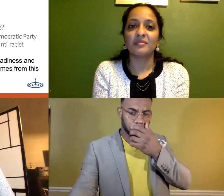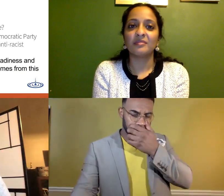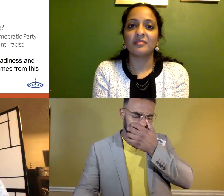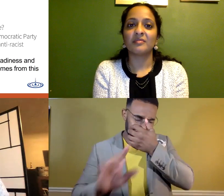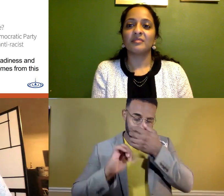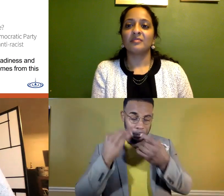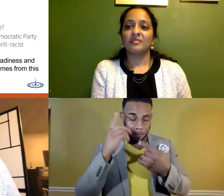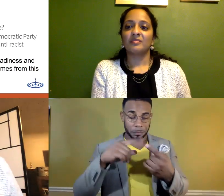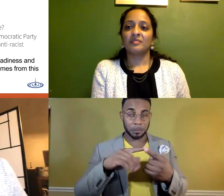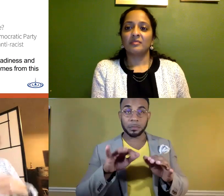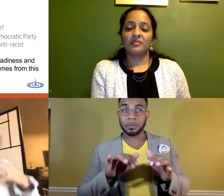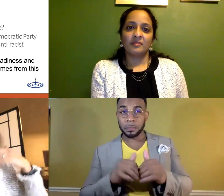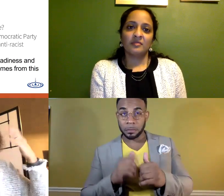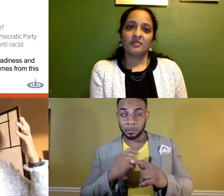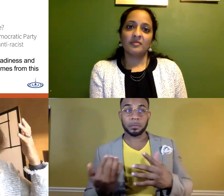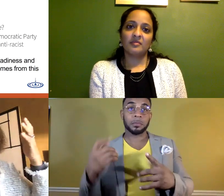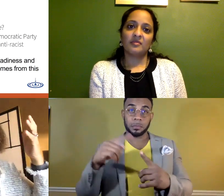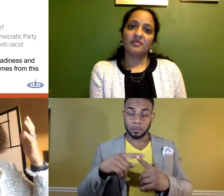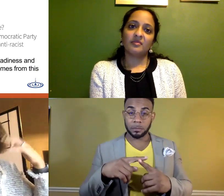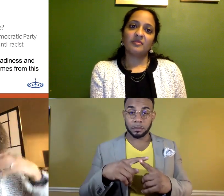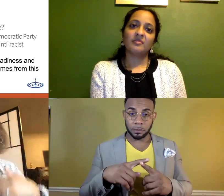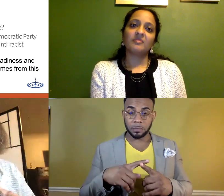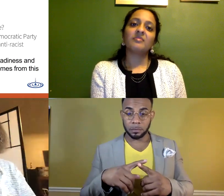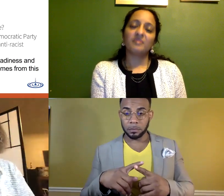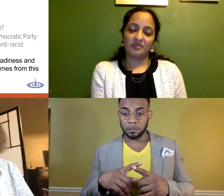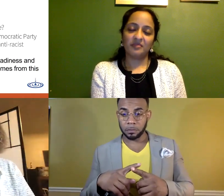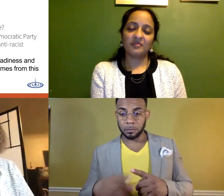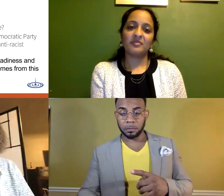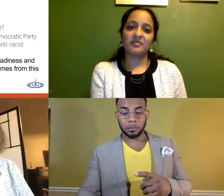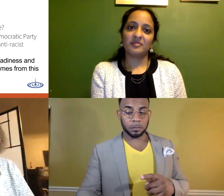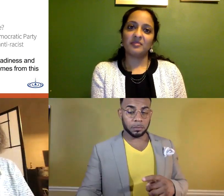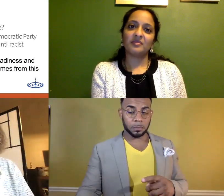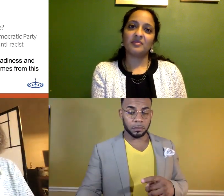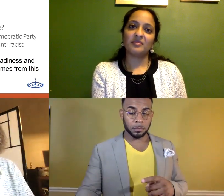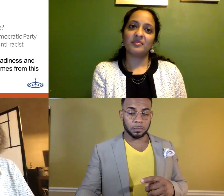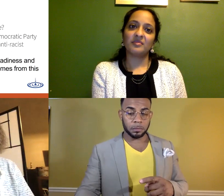when we think about how, when we go back to the spheres of